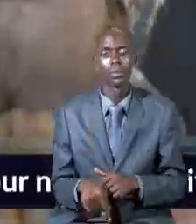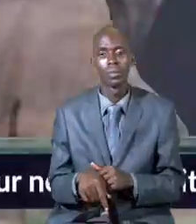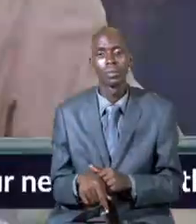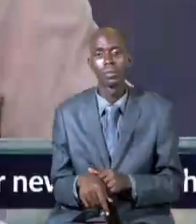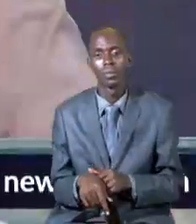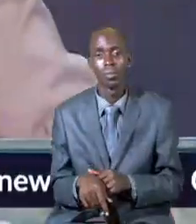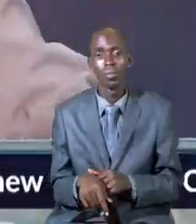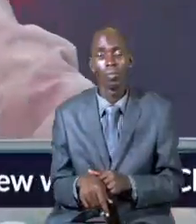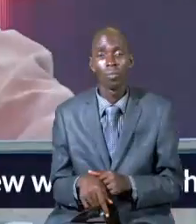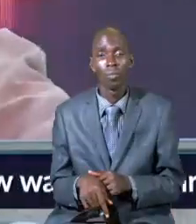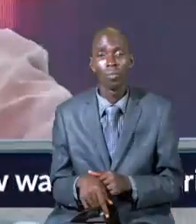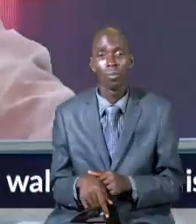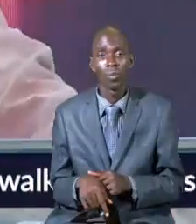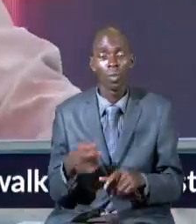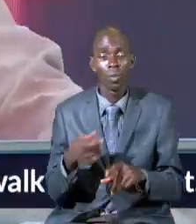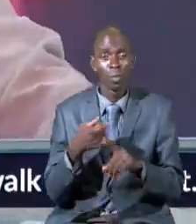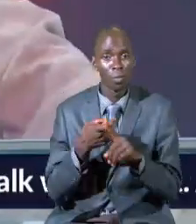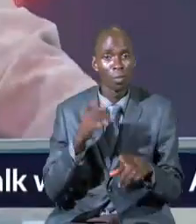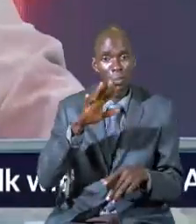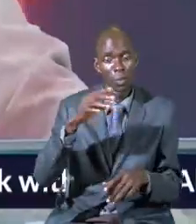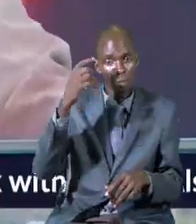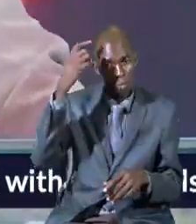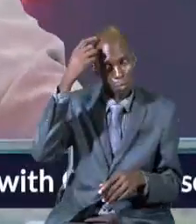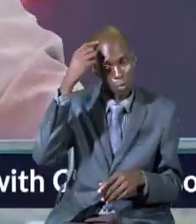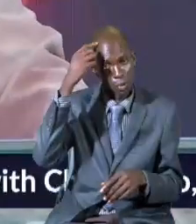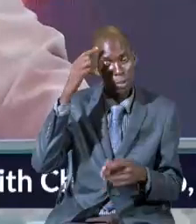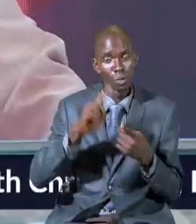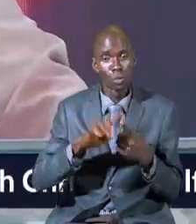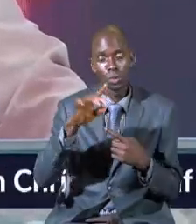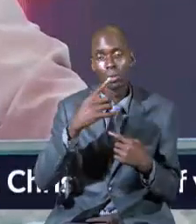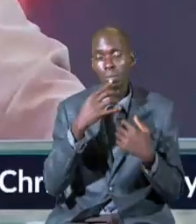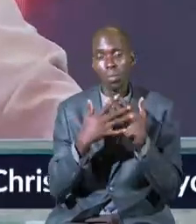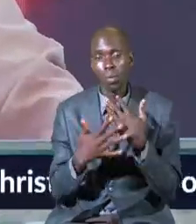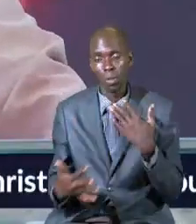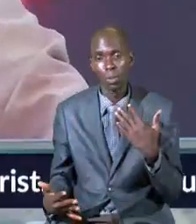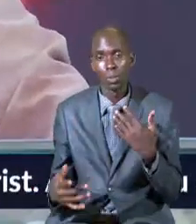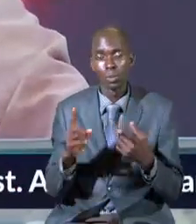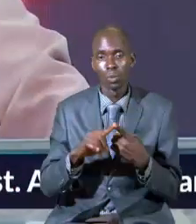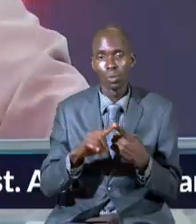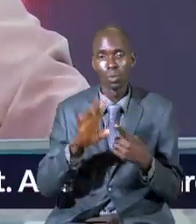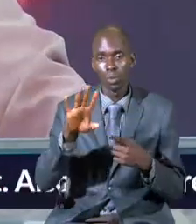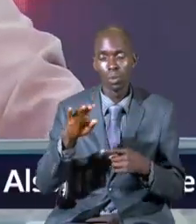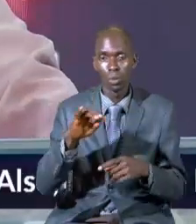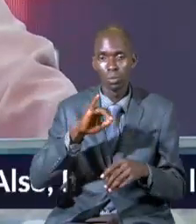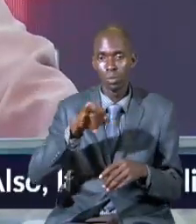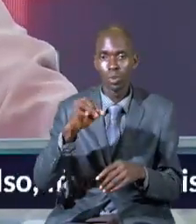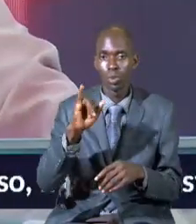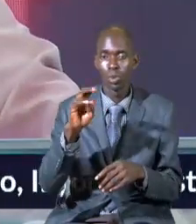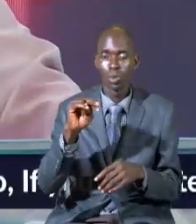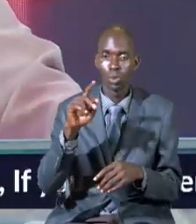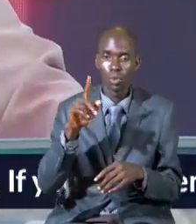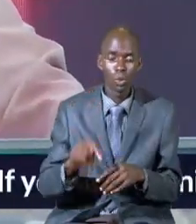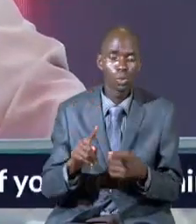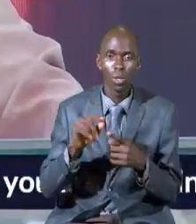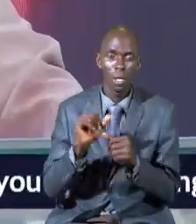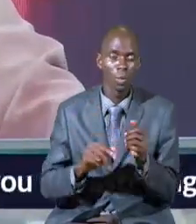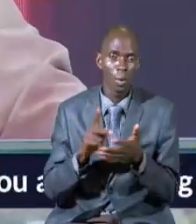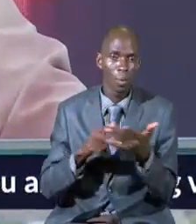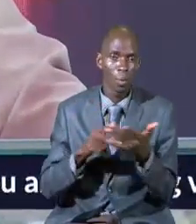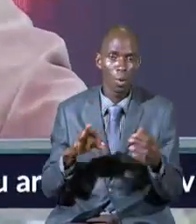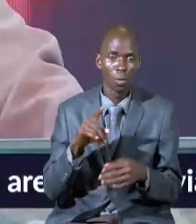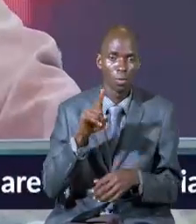From your brain to the blood, to your nerves, to your joints, to every part of you, your